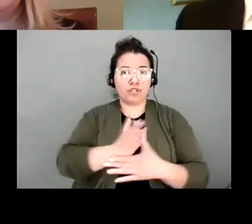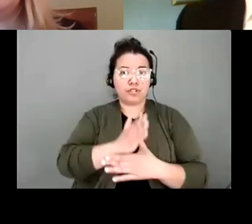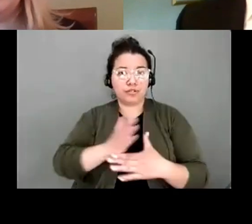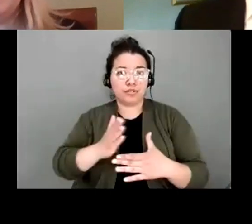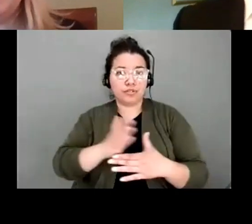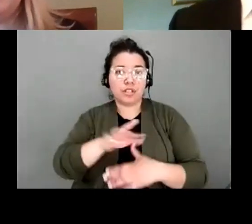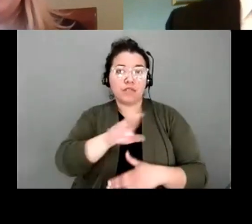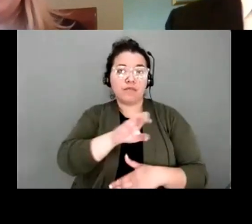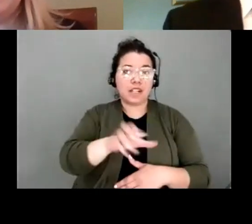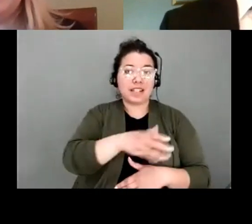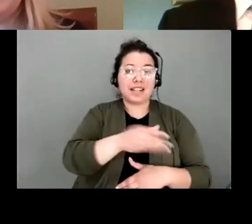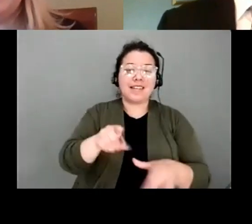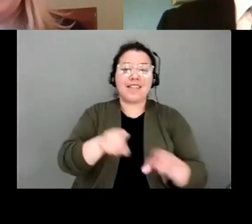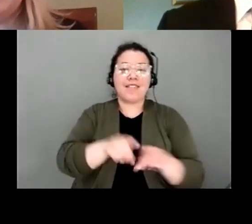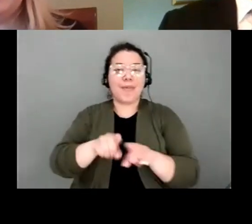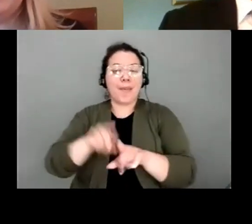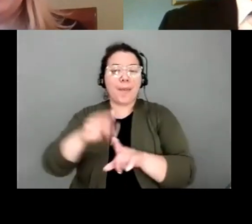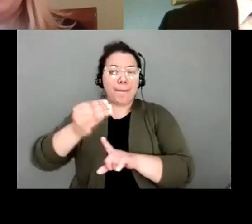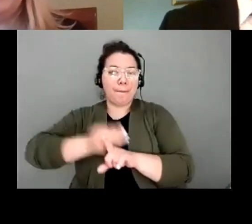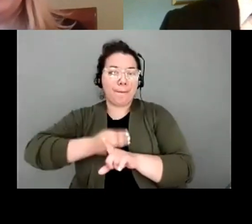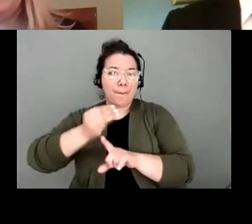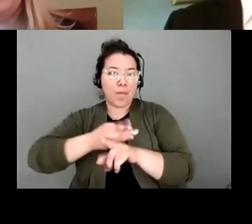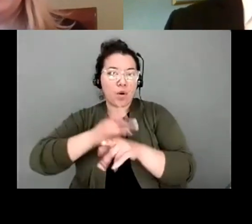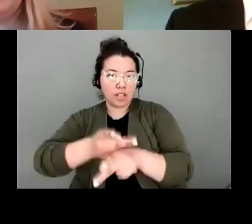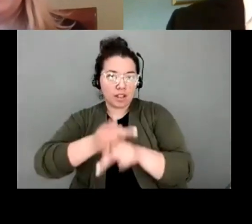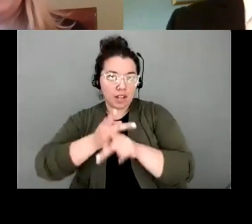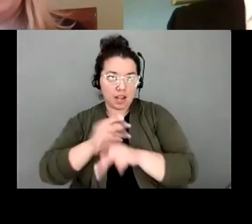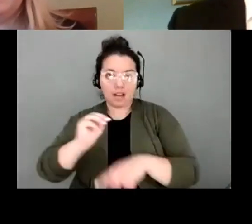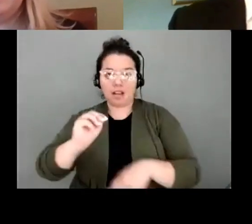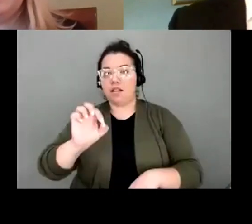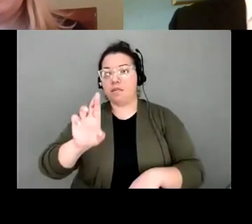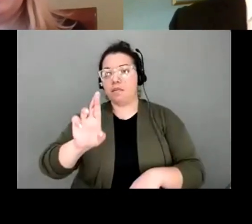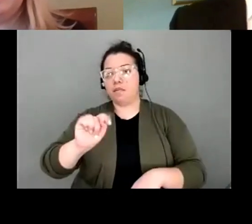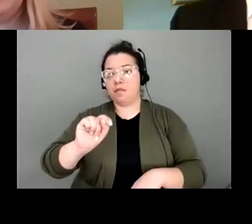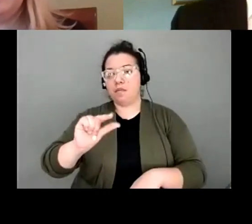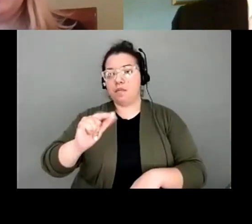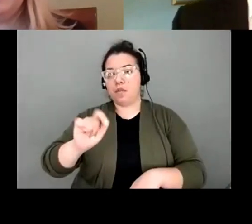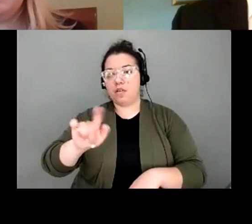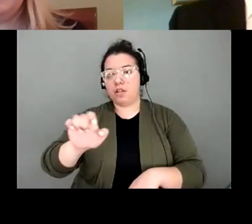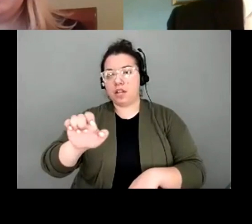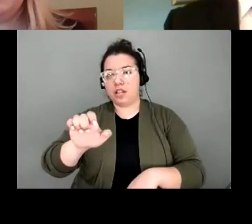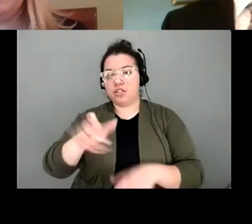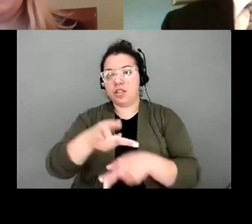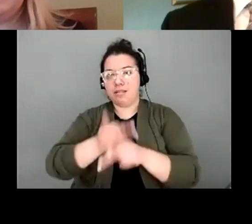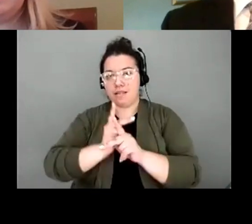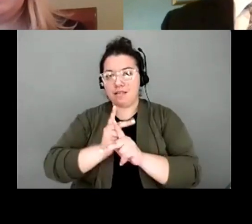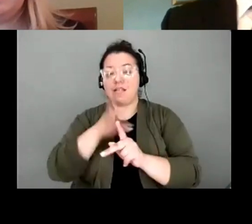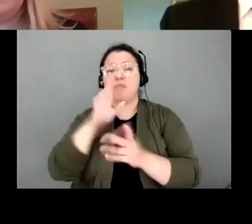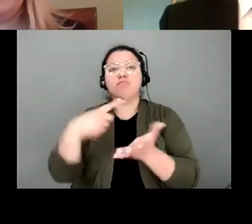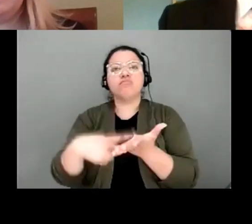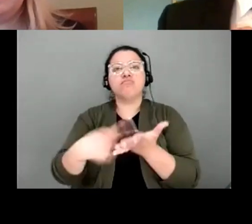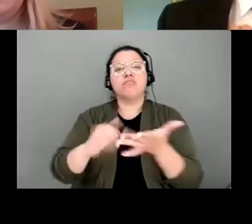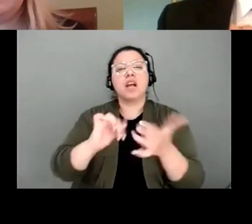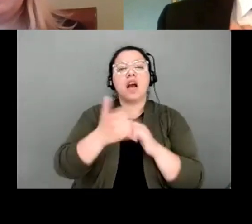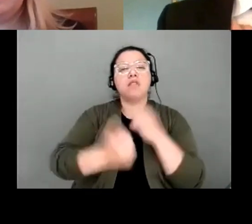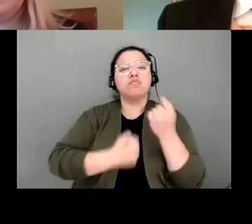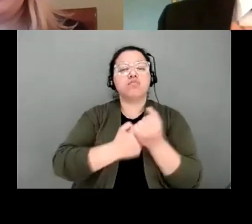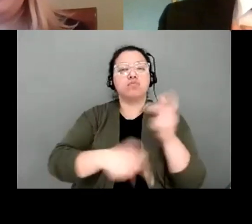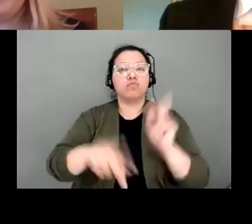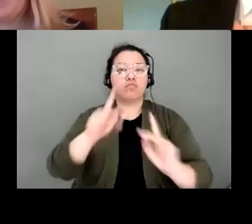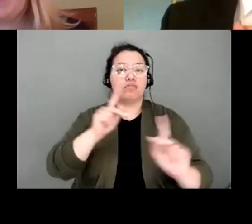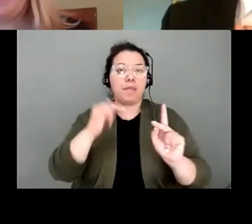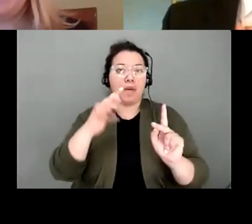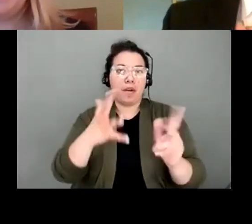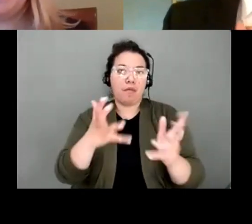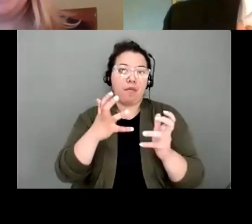side and how both sides come together to help people buy and sell homes. So we're thankful to have Colby Raymond